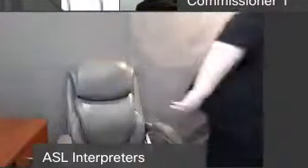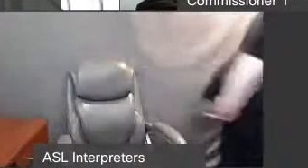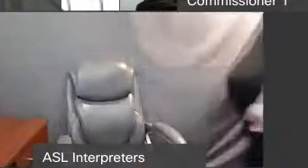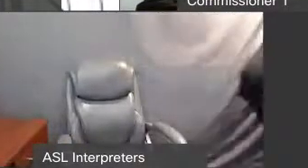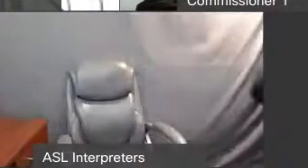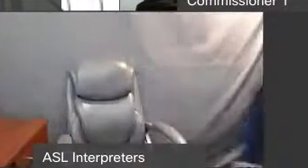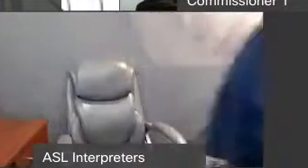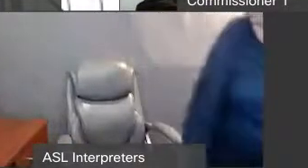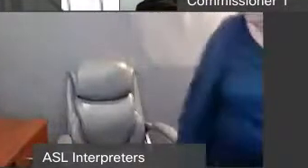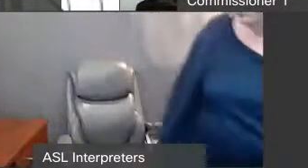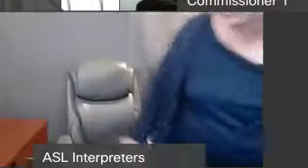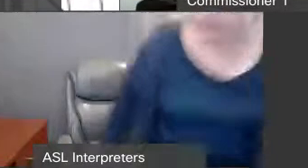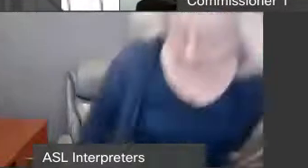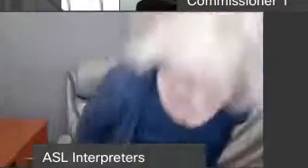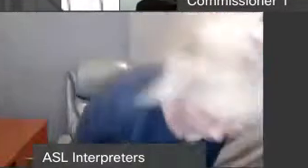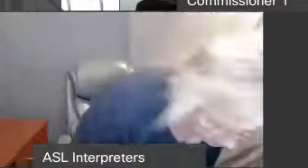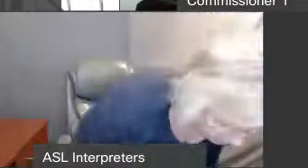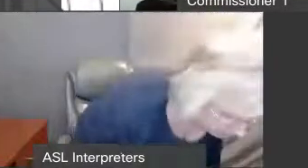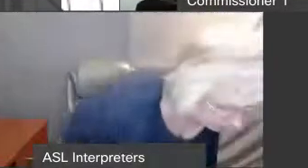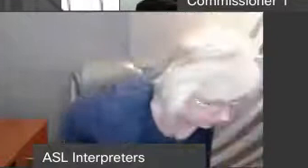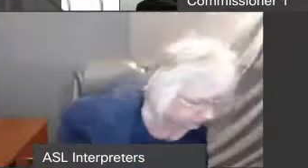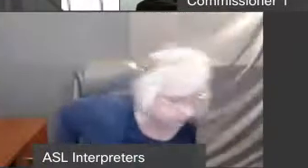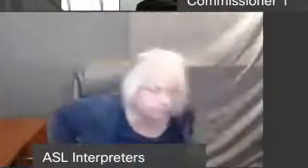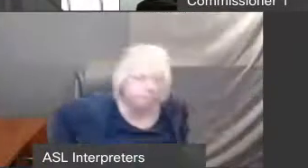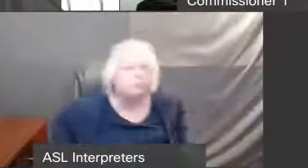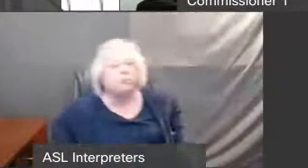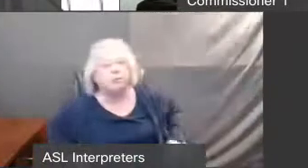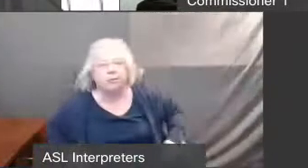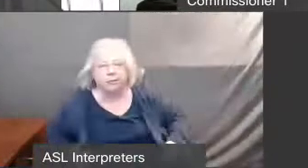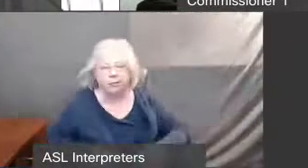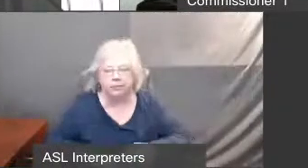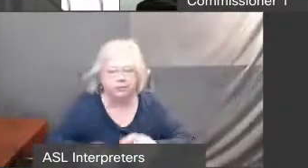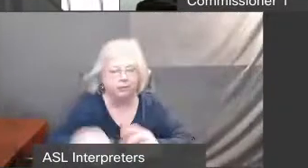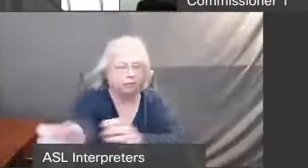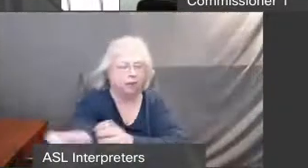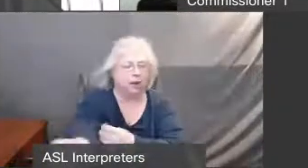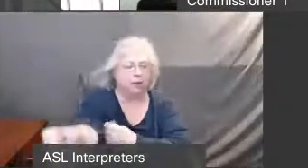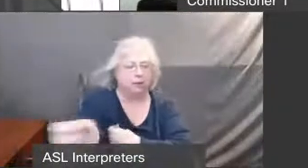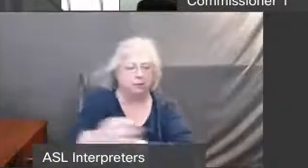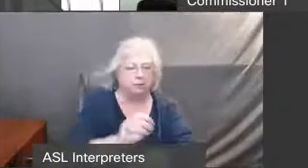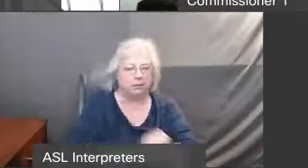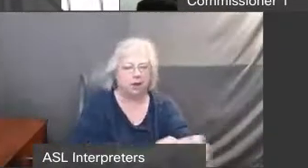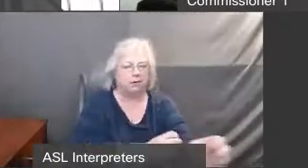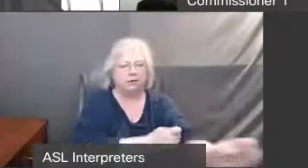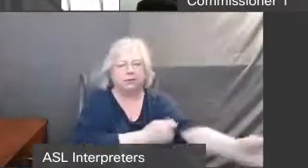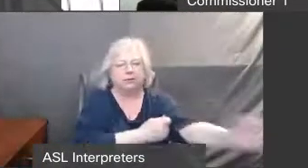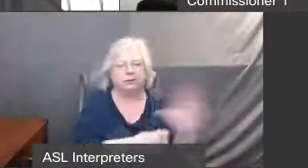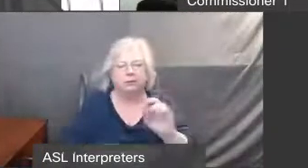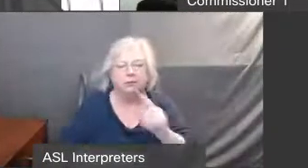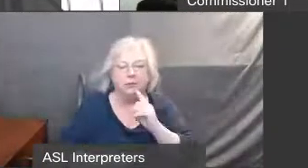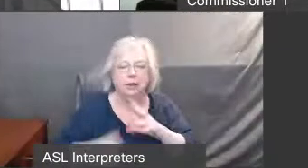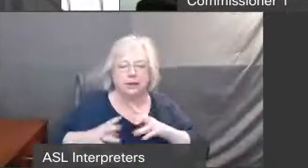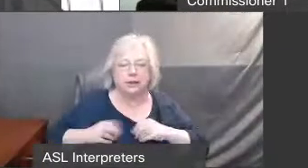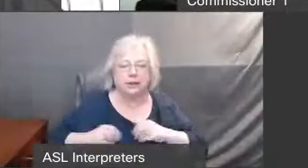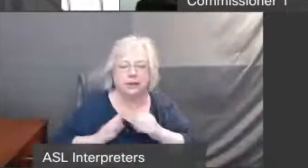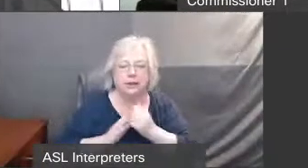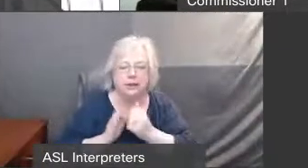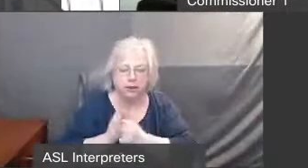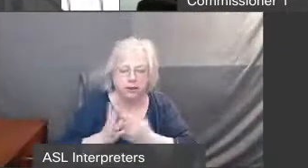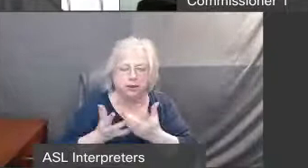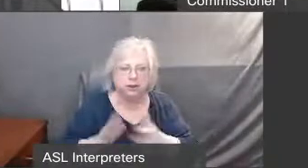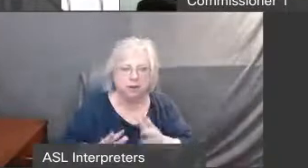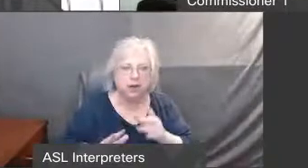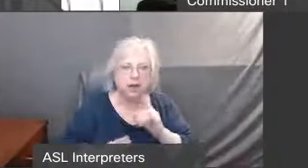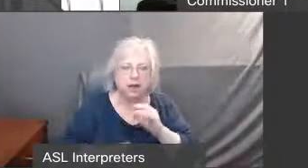Okay, so I think we have completed the consent agenda items. If your item that you're here for this evening was listed on that